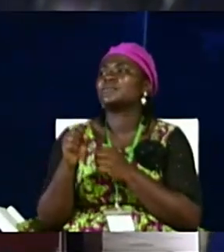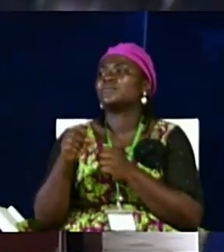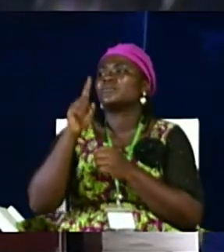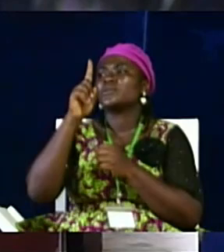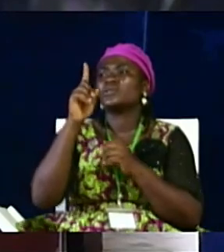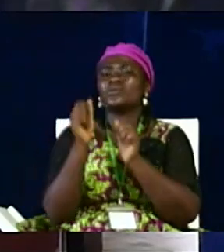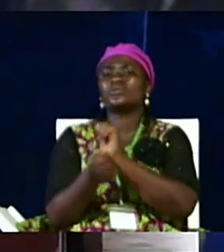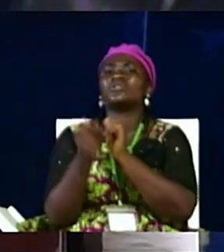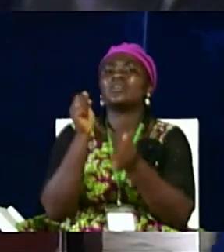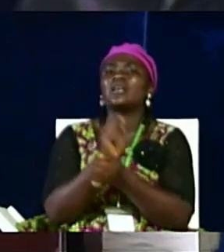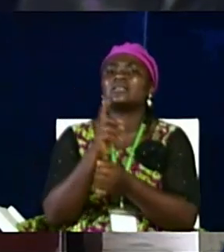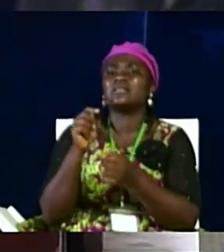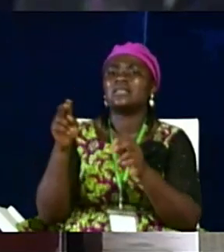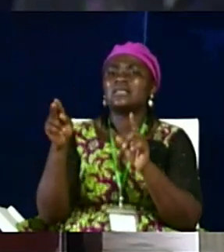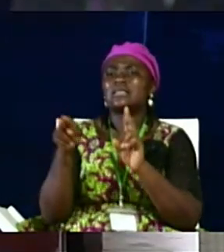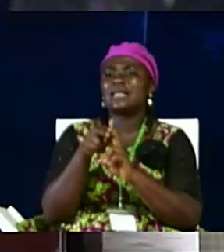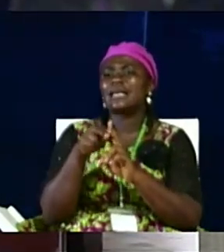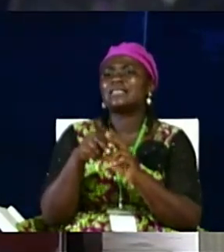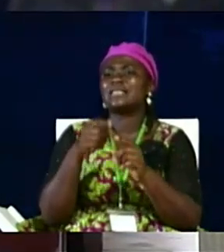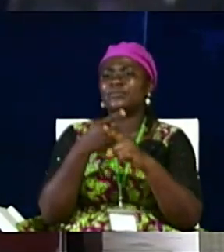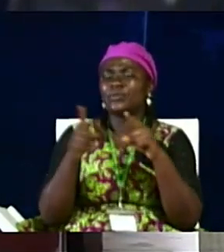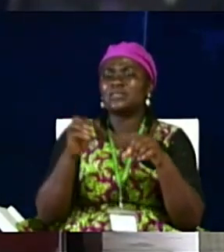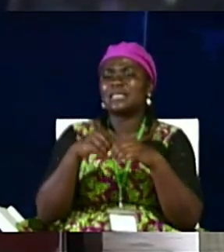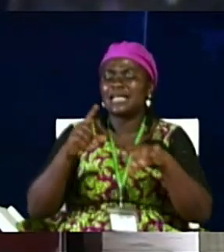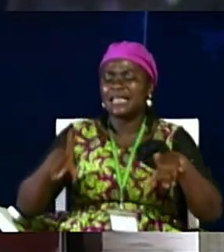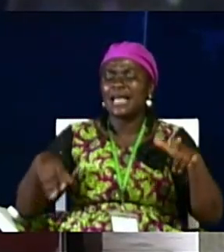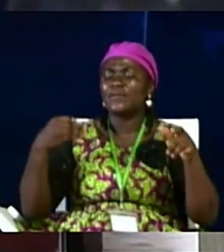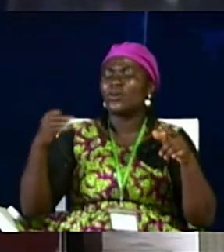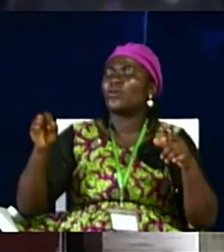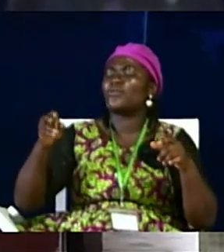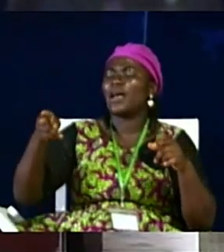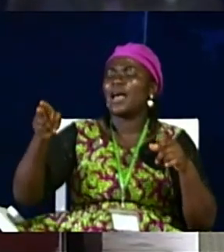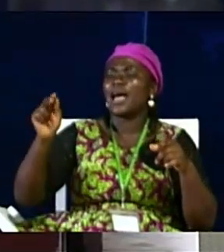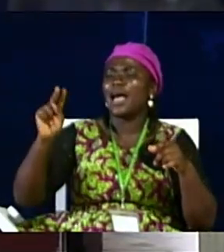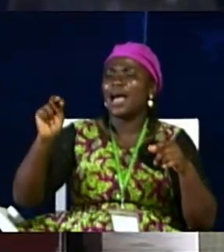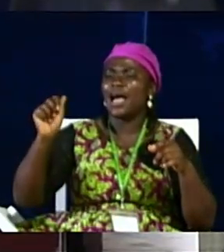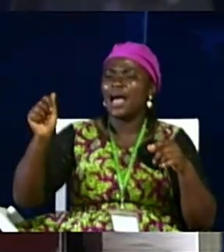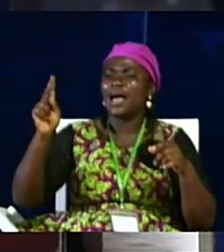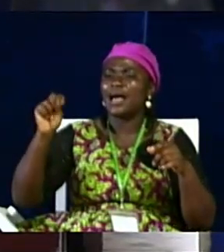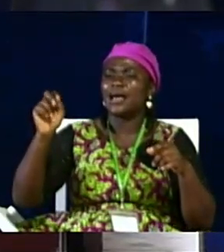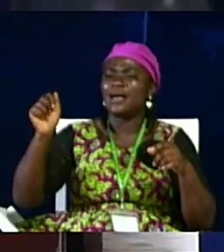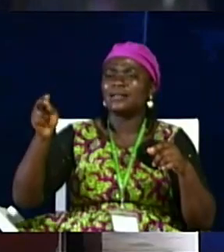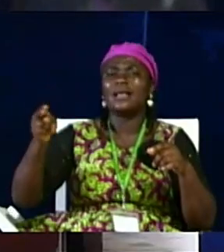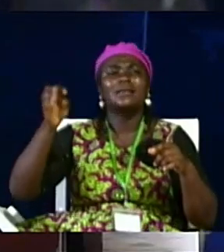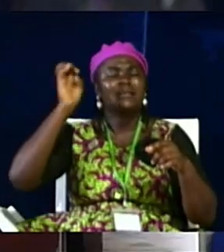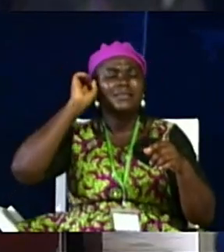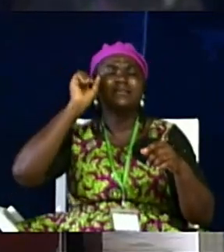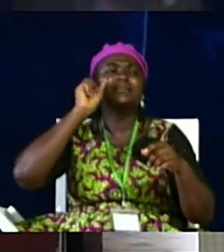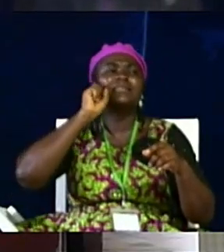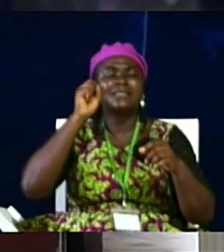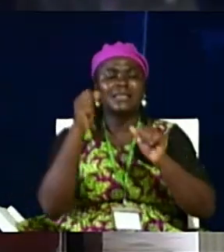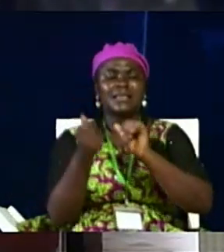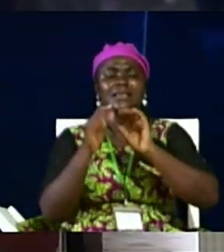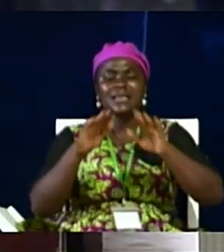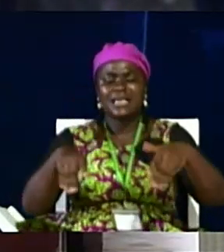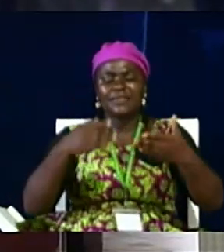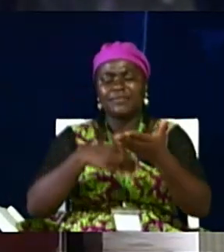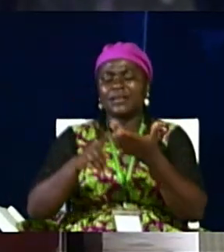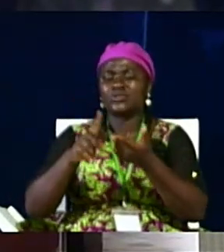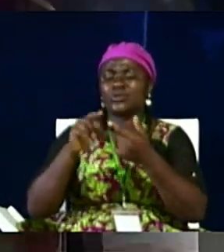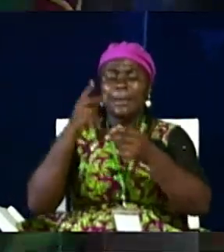changed the negative bot in the life of Anna. But she gave birth to a prophet. Oh, my